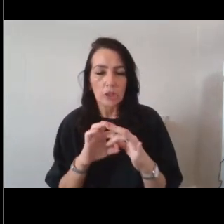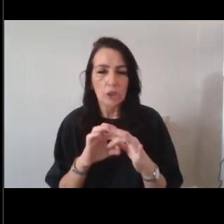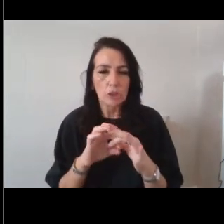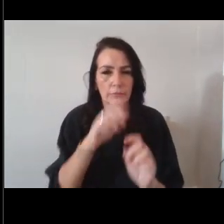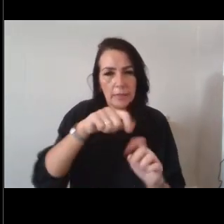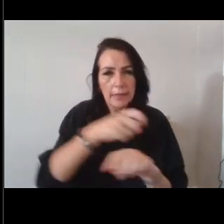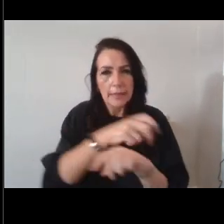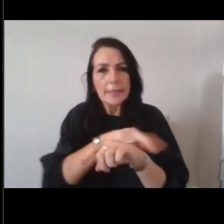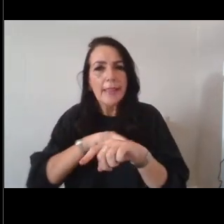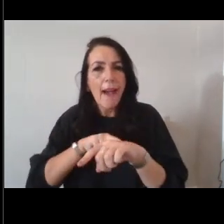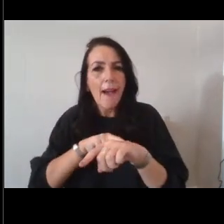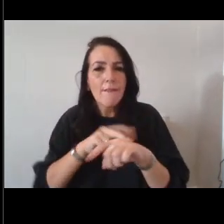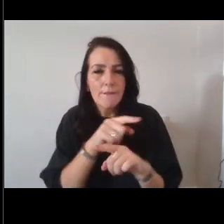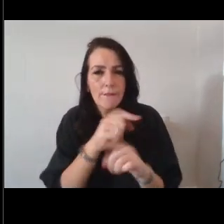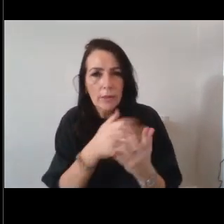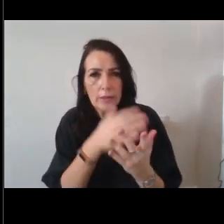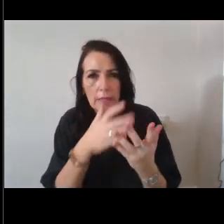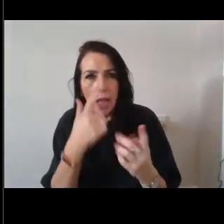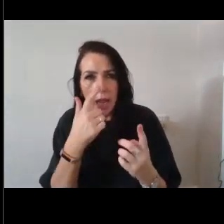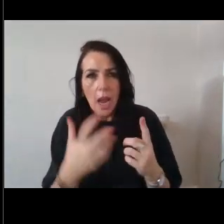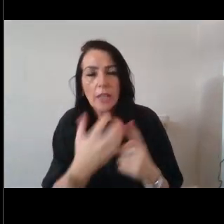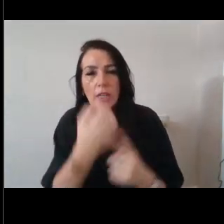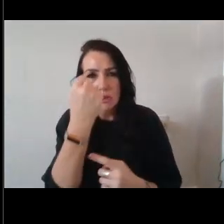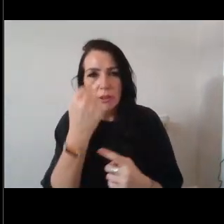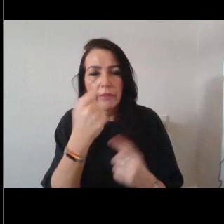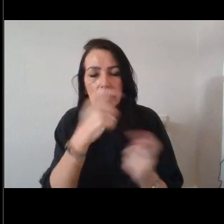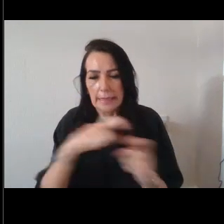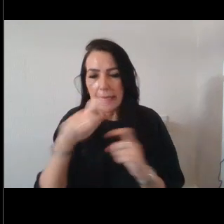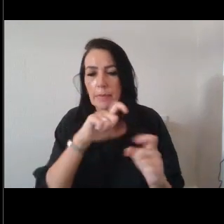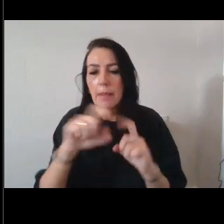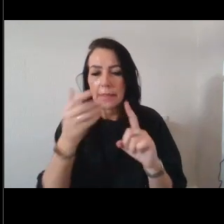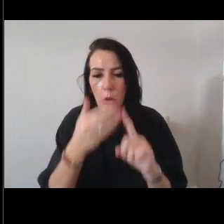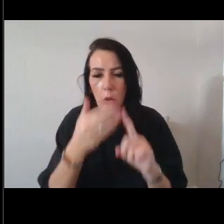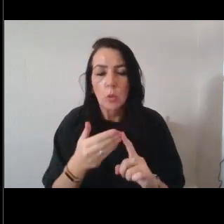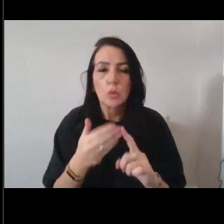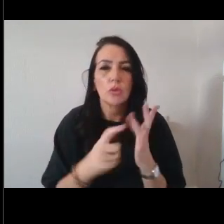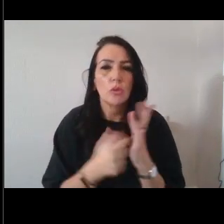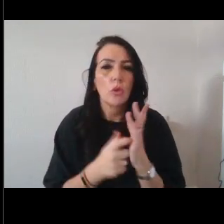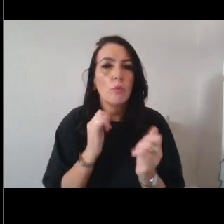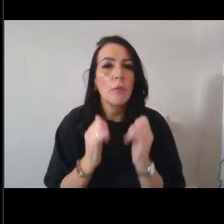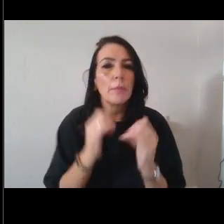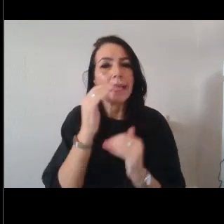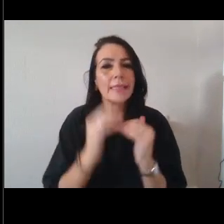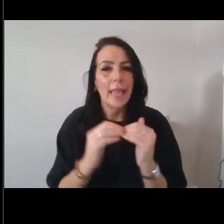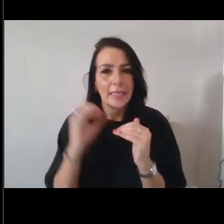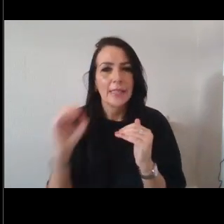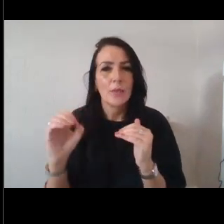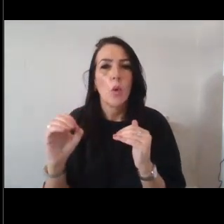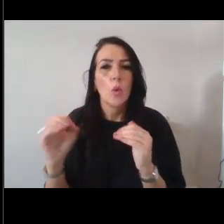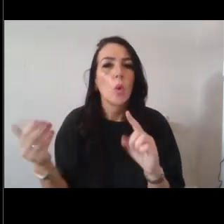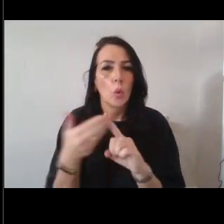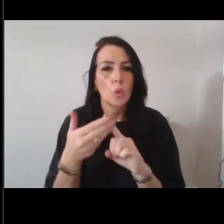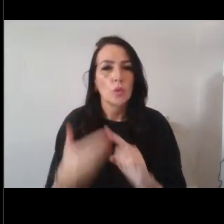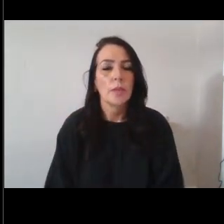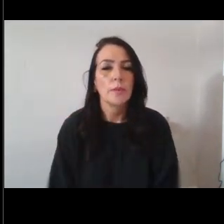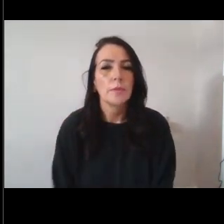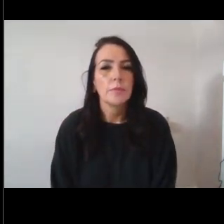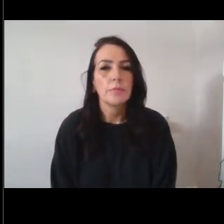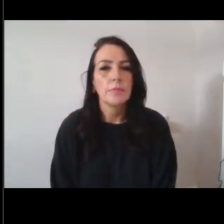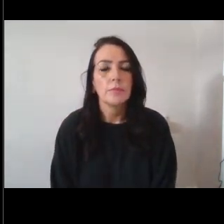to help them in achieving our sustainability goals, or perhaps our net zero goals. And I think it's